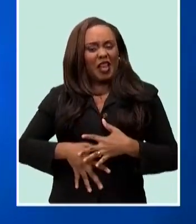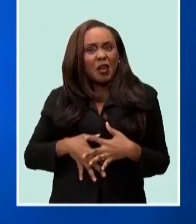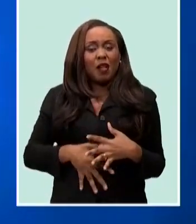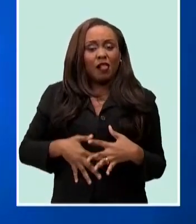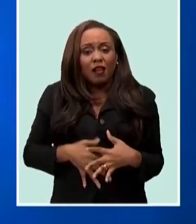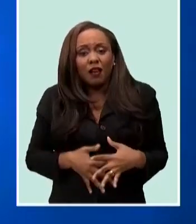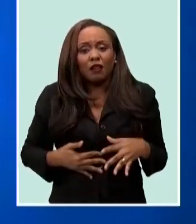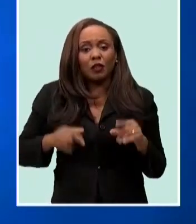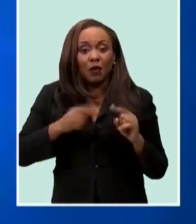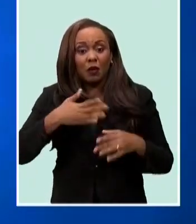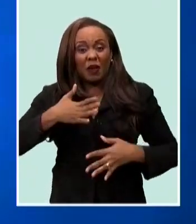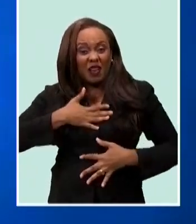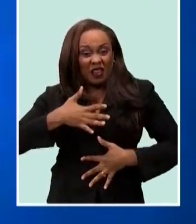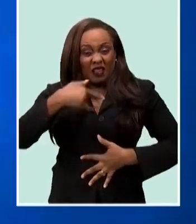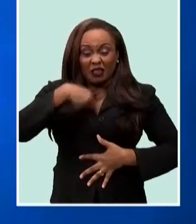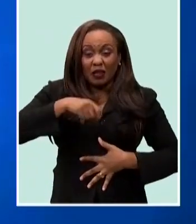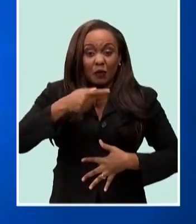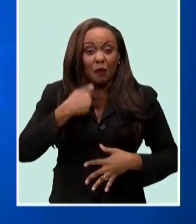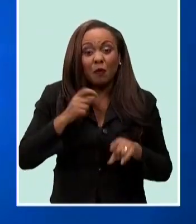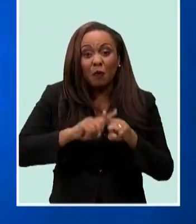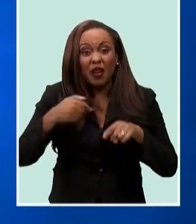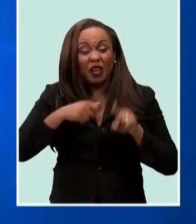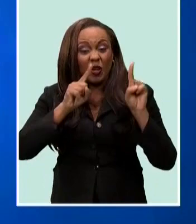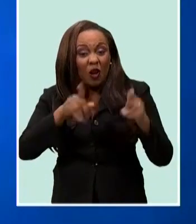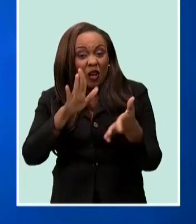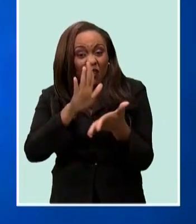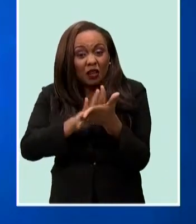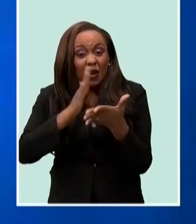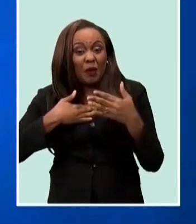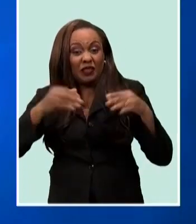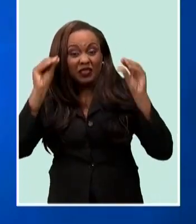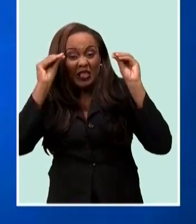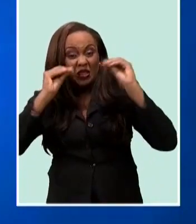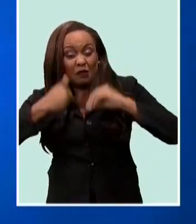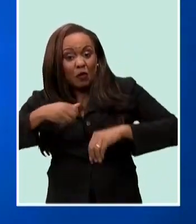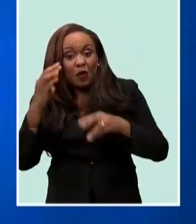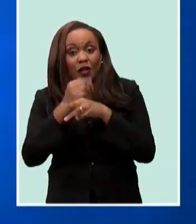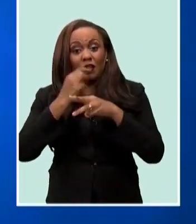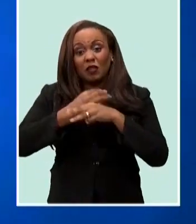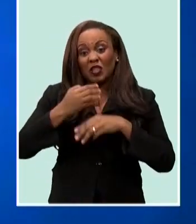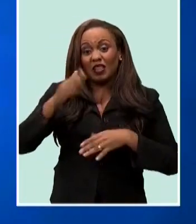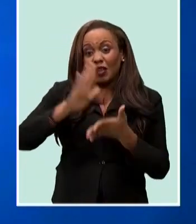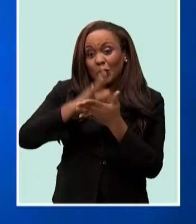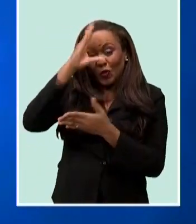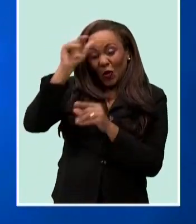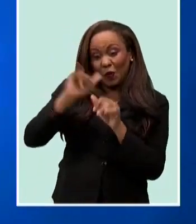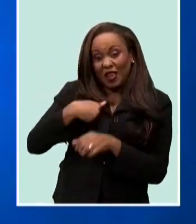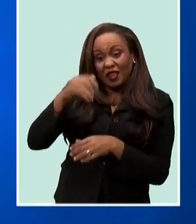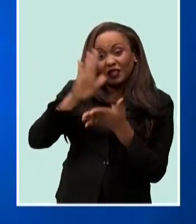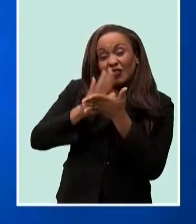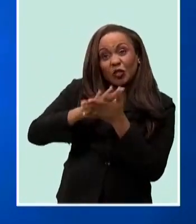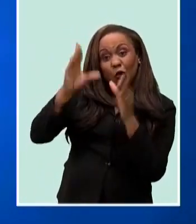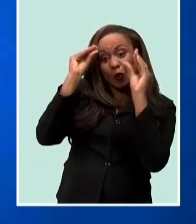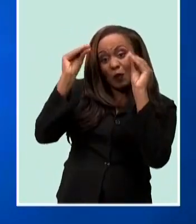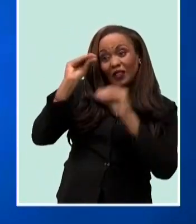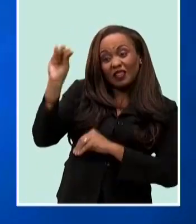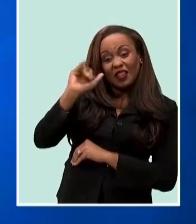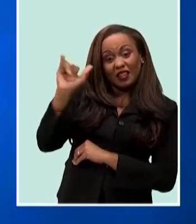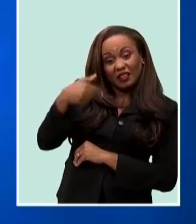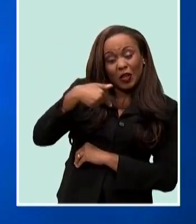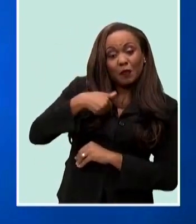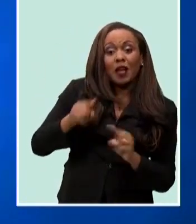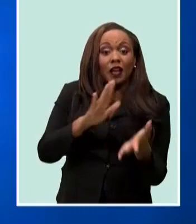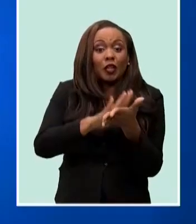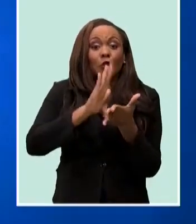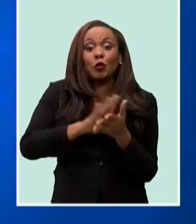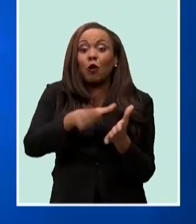on the table. My baby low like a cable. They teach me all of my table. That's for school charger like me. This one for school